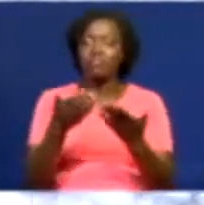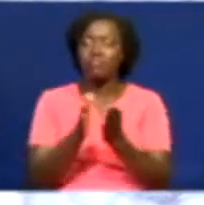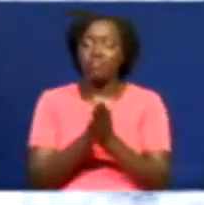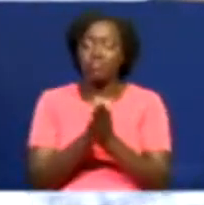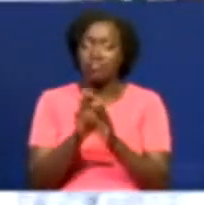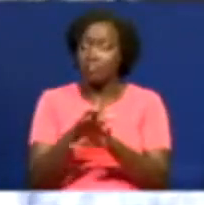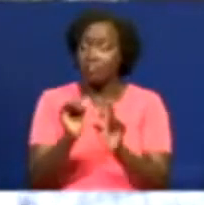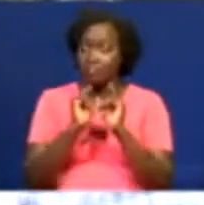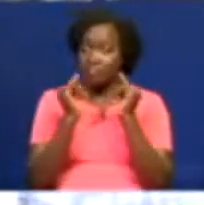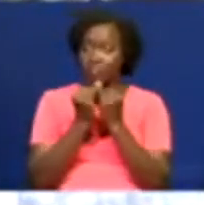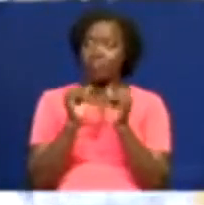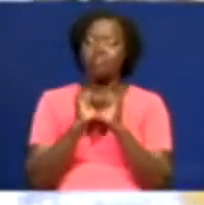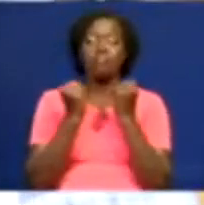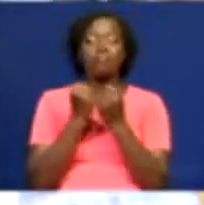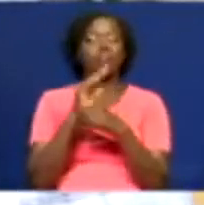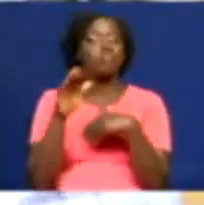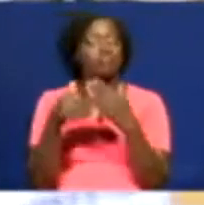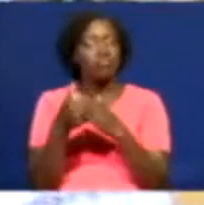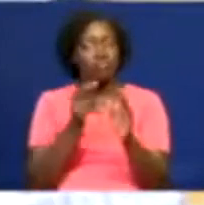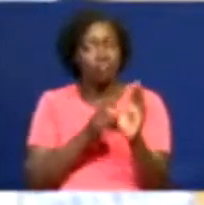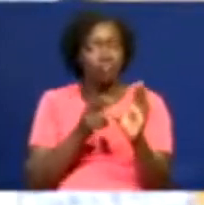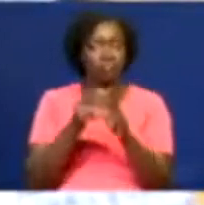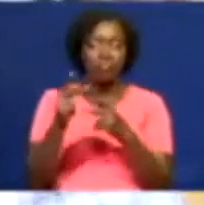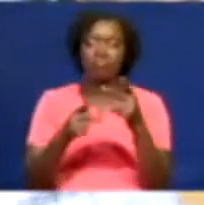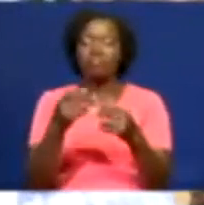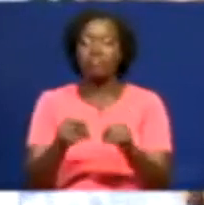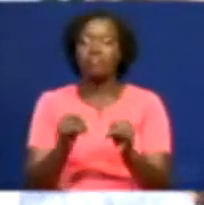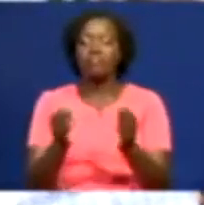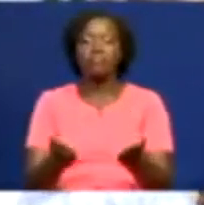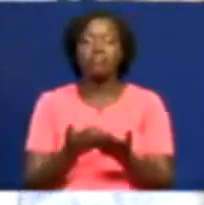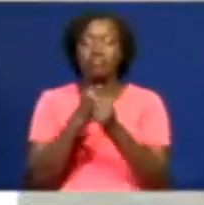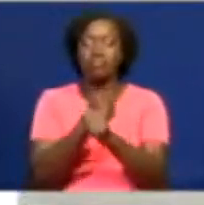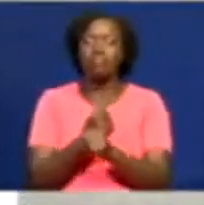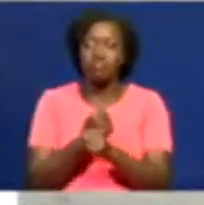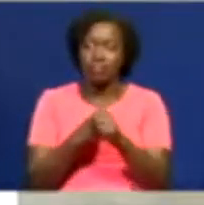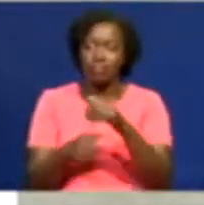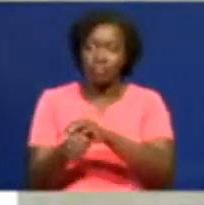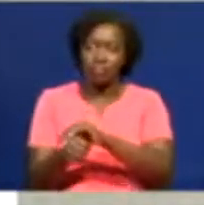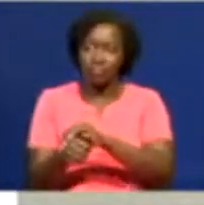community. It will be a participatory process to try and promote the conservation of turtles.